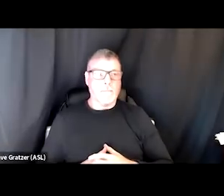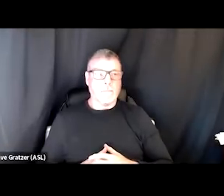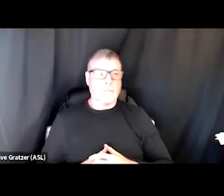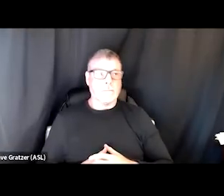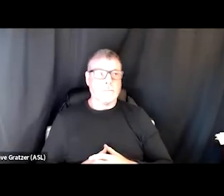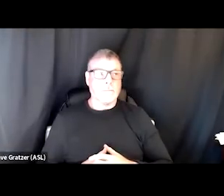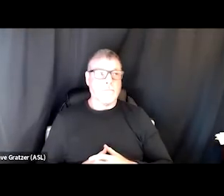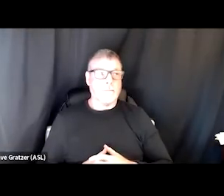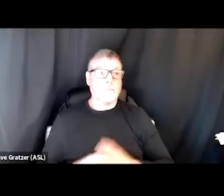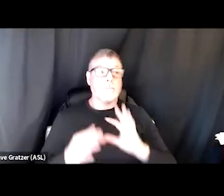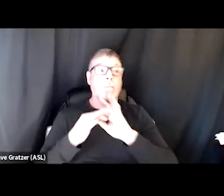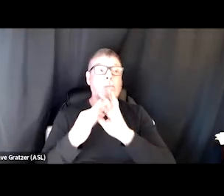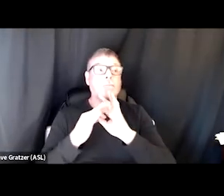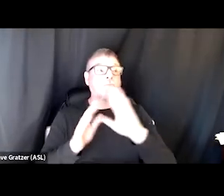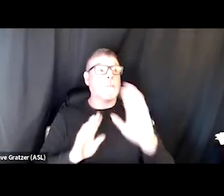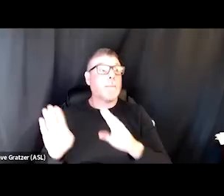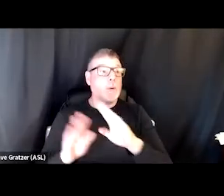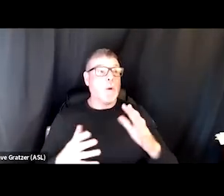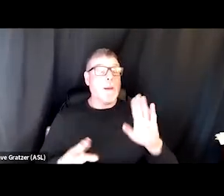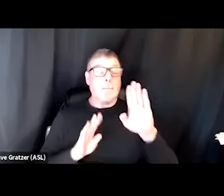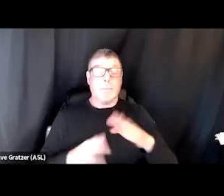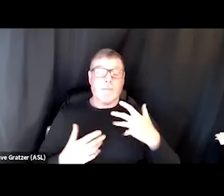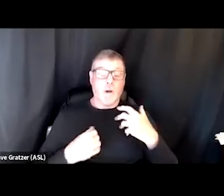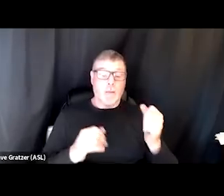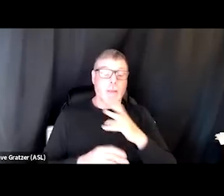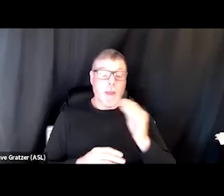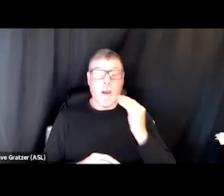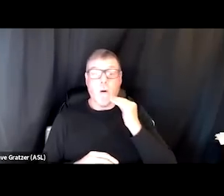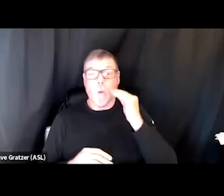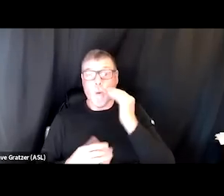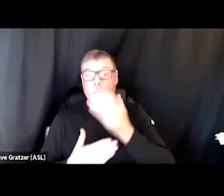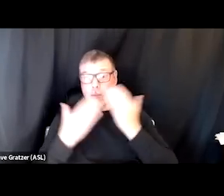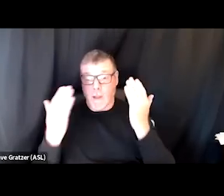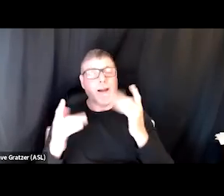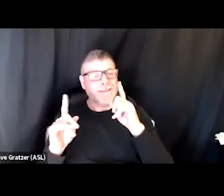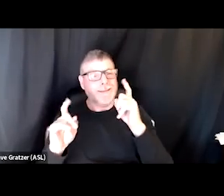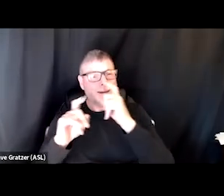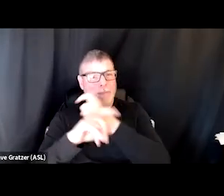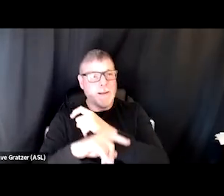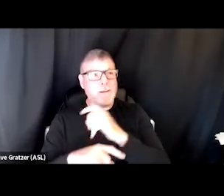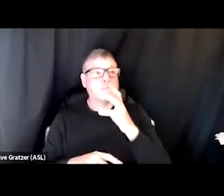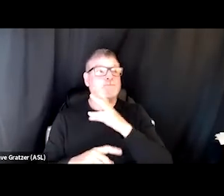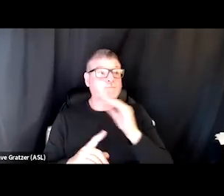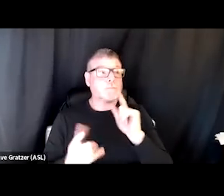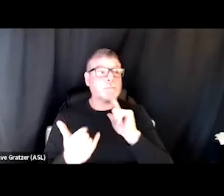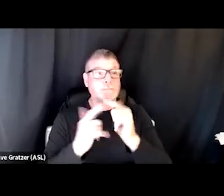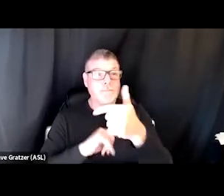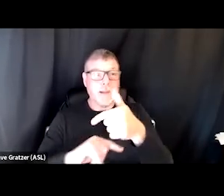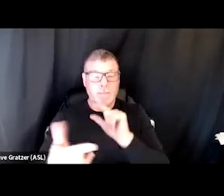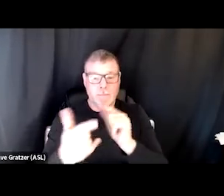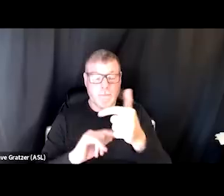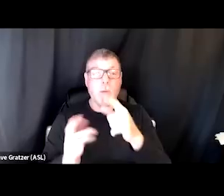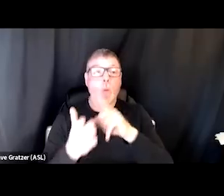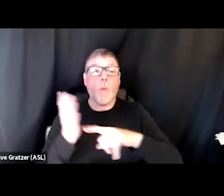The relationship between behavioral health conditions and homelessness is complex. It is also bidirectional. And what I mean by